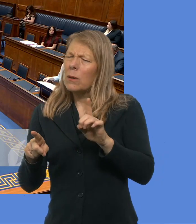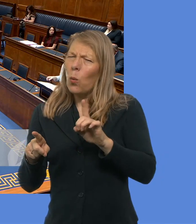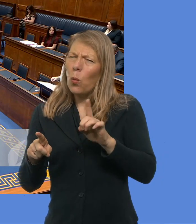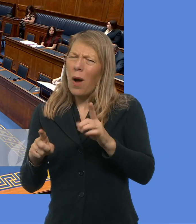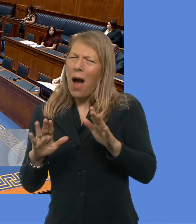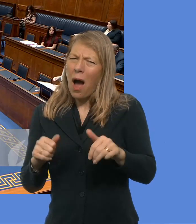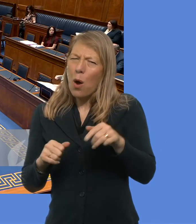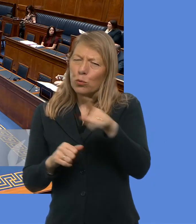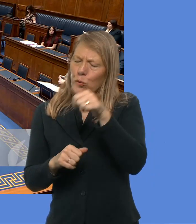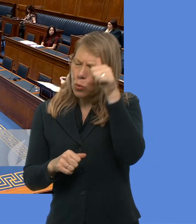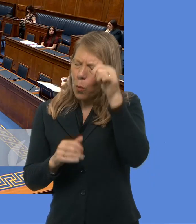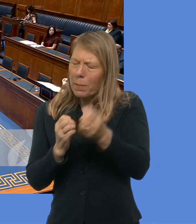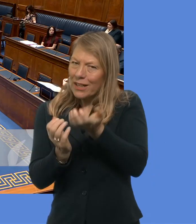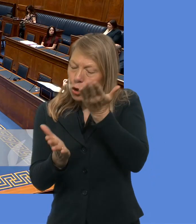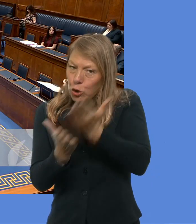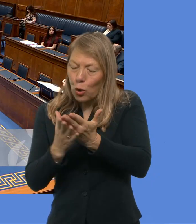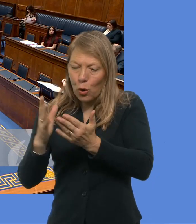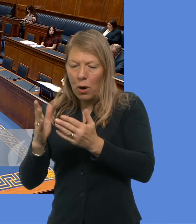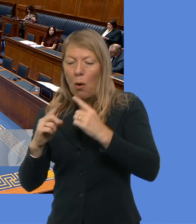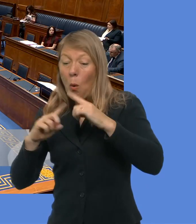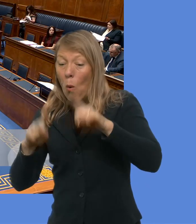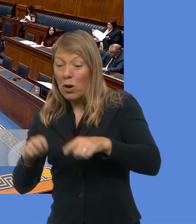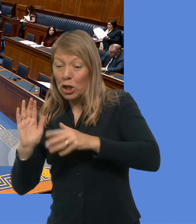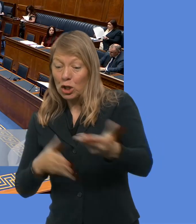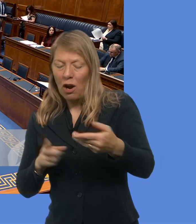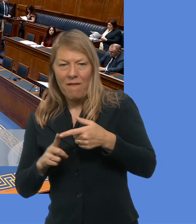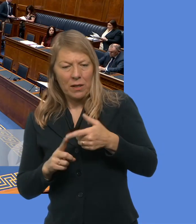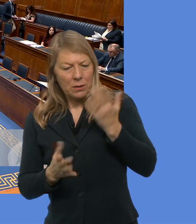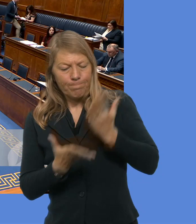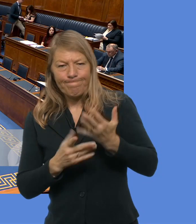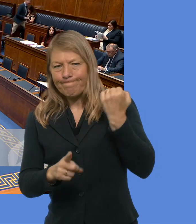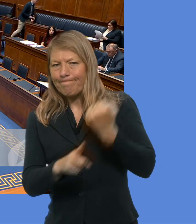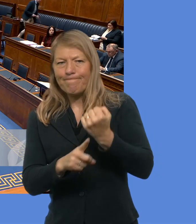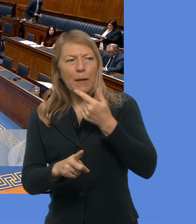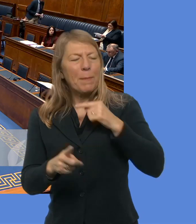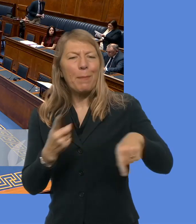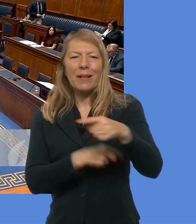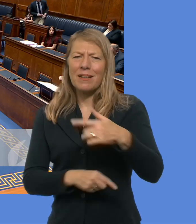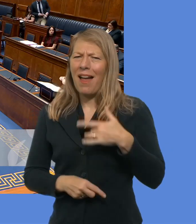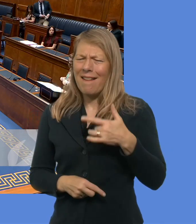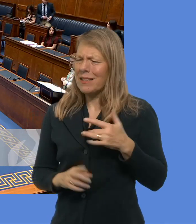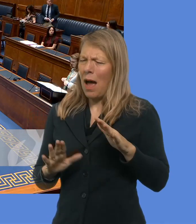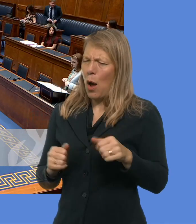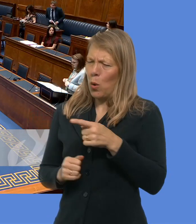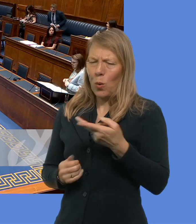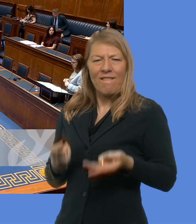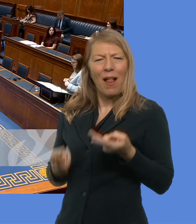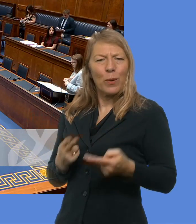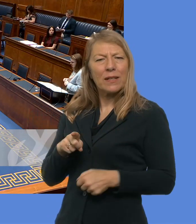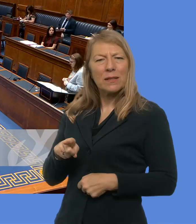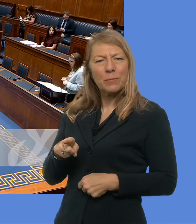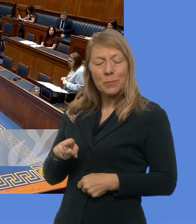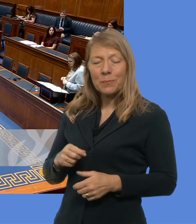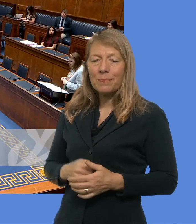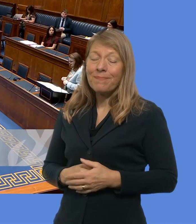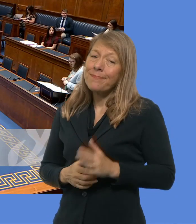Yes. Well, social value in public contracts can make a real difference, and particularly to the lives of some of the most